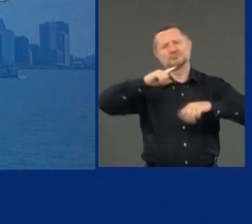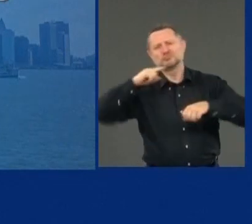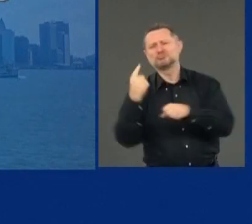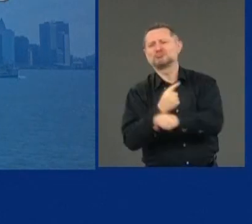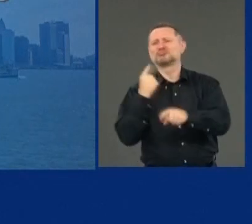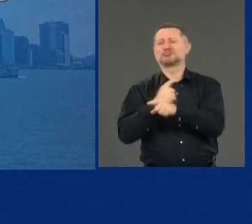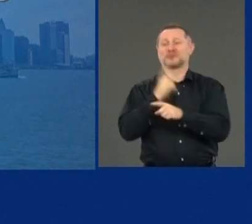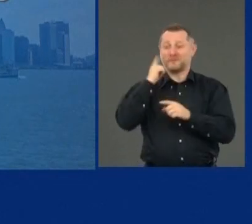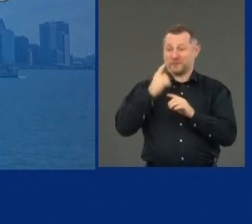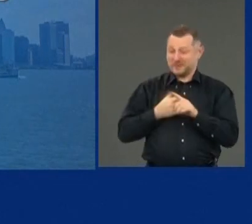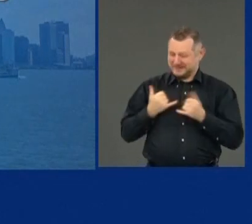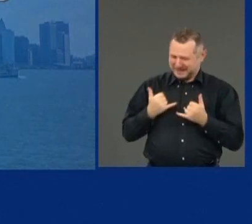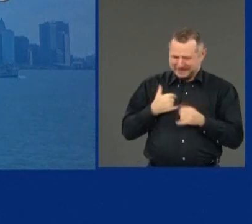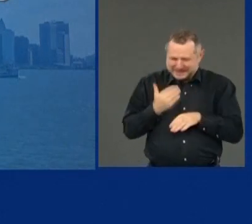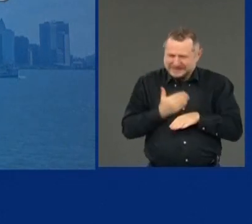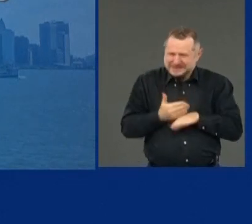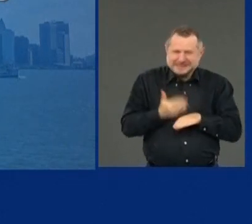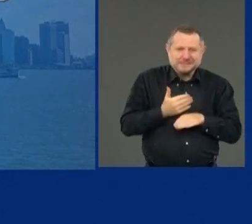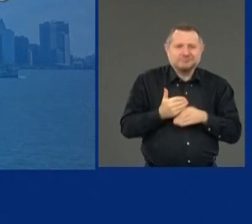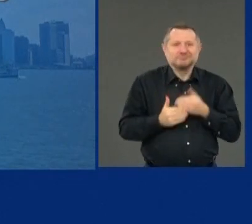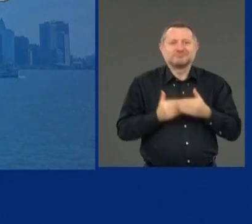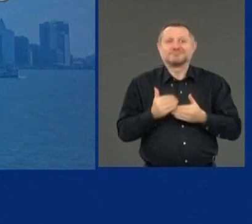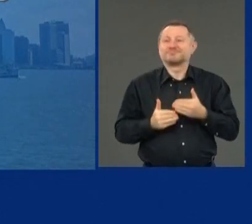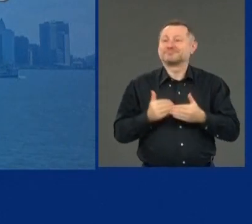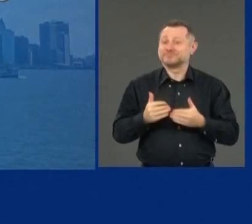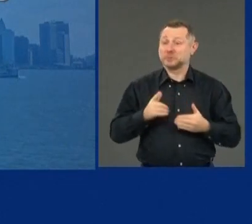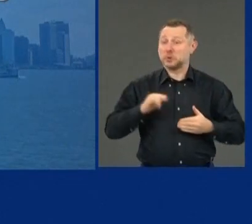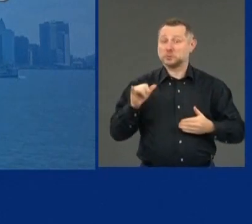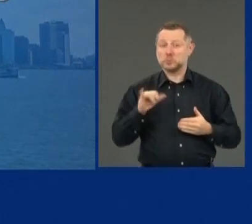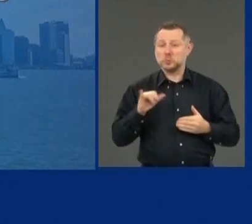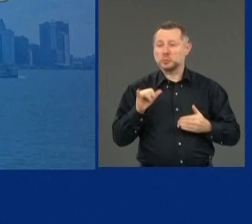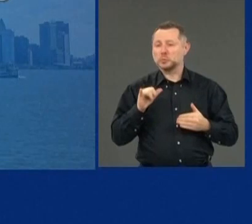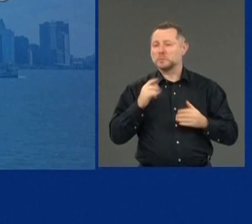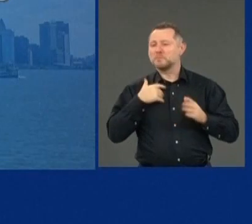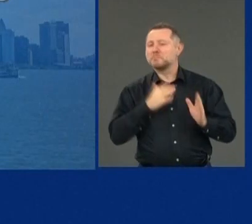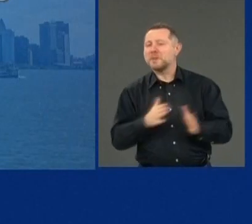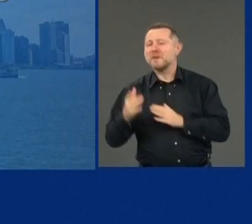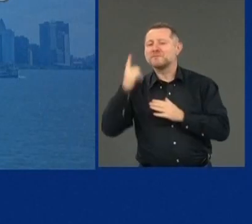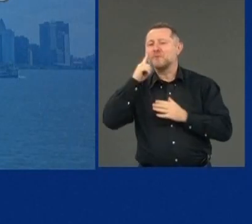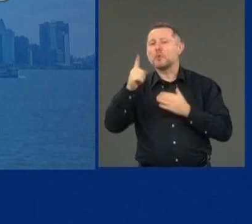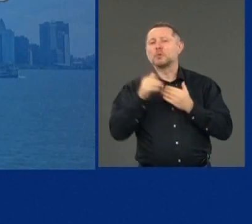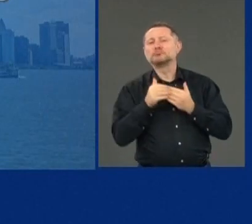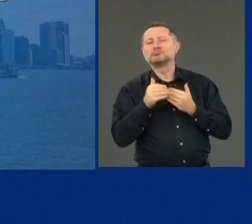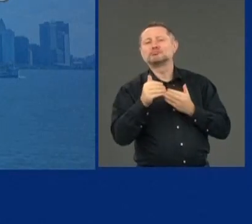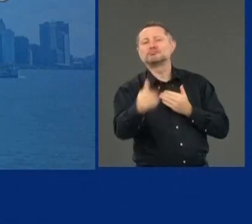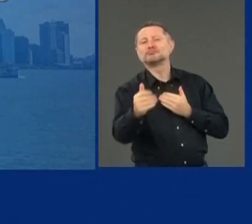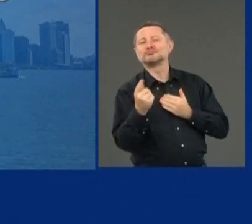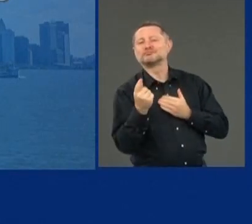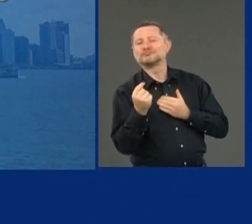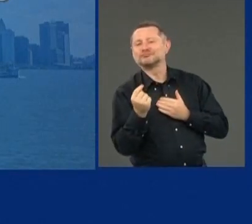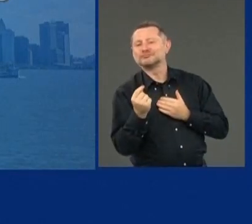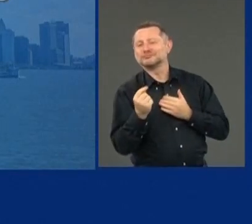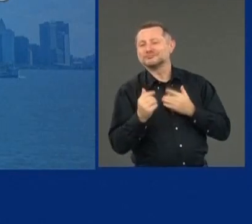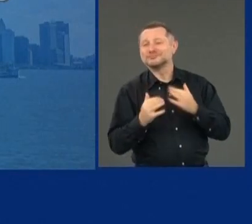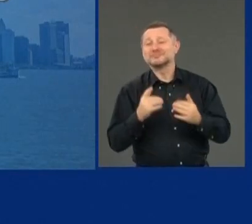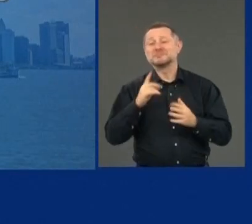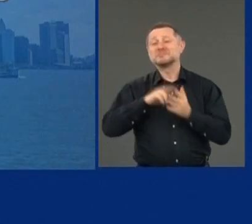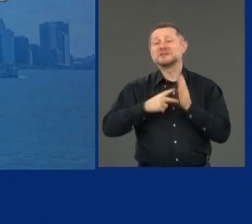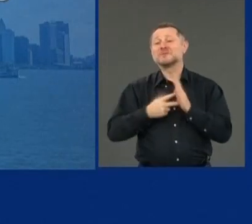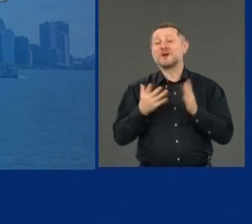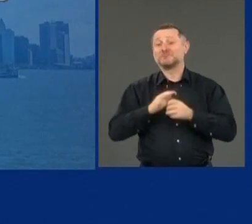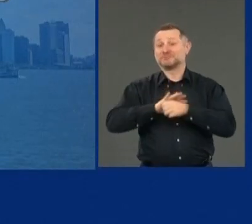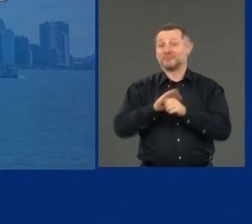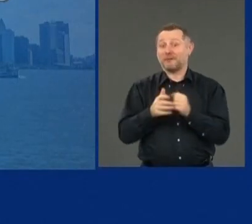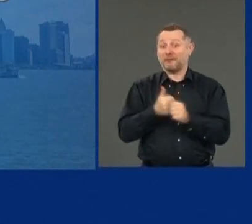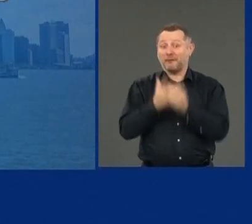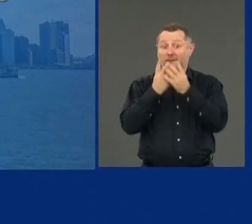now, but we also have one eye on the future. And when we finish getting through this, which we